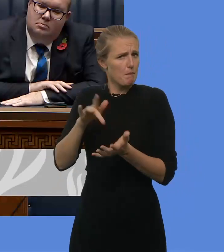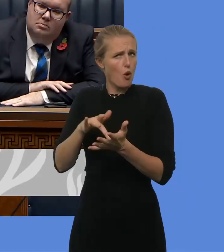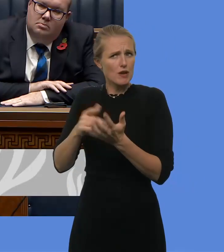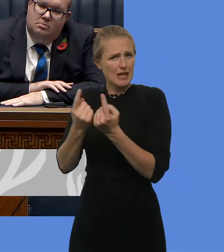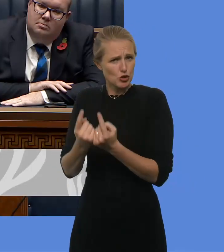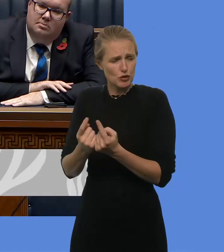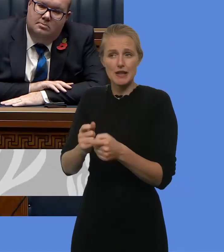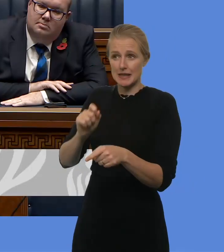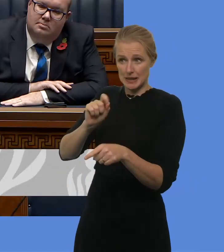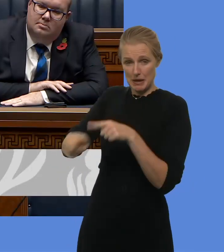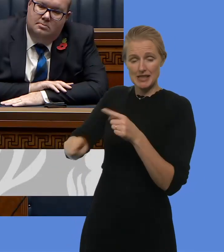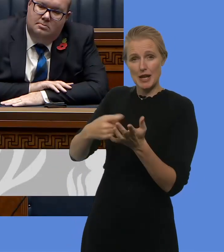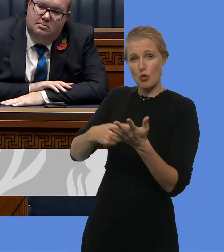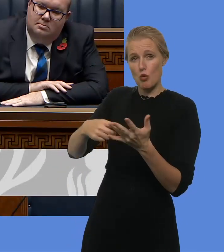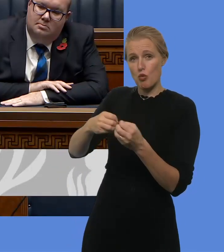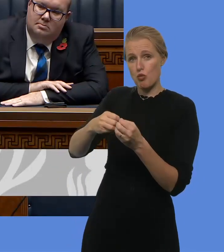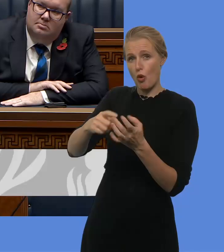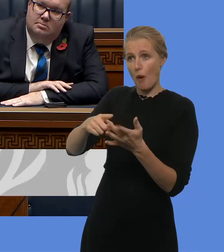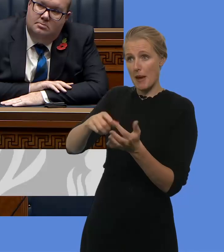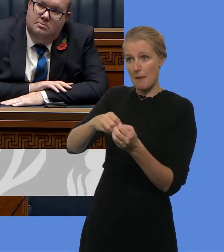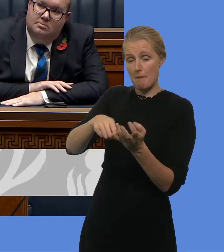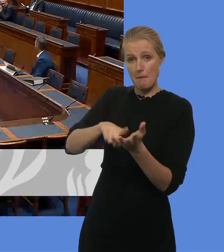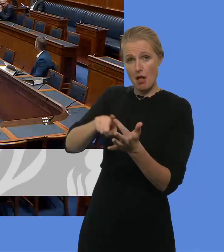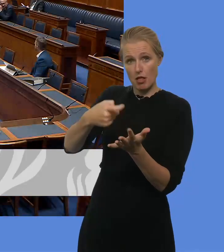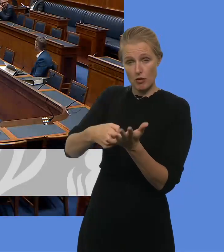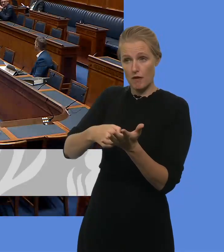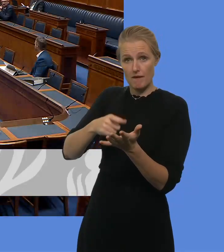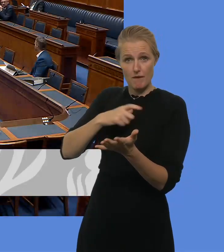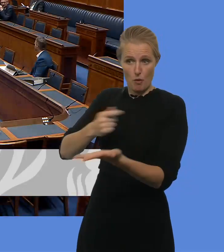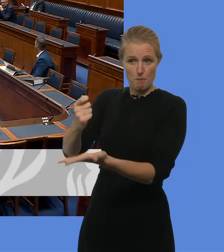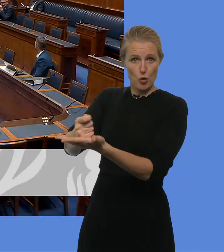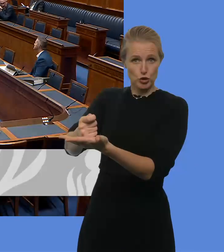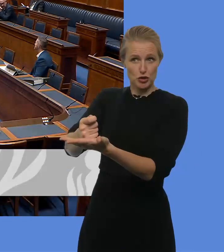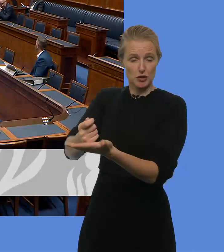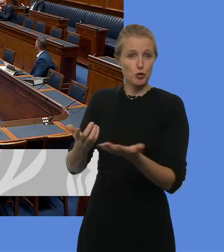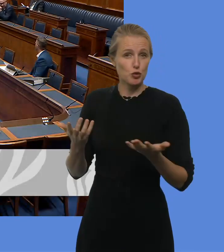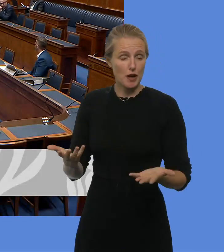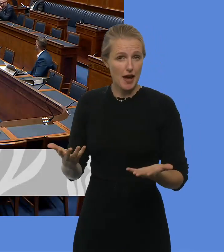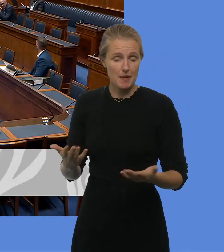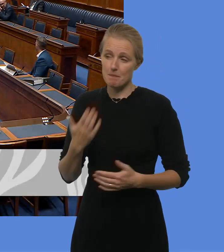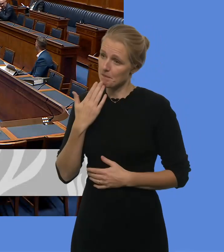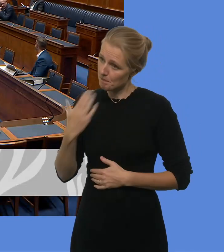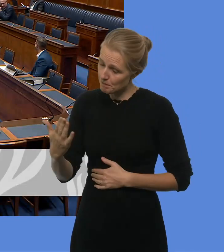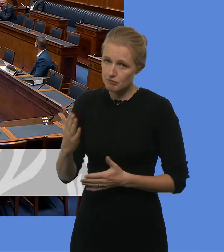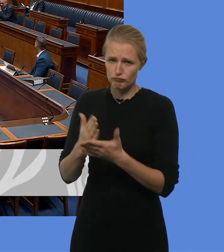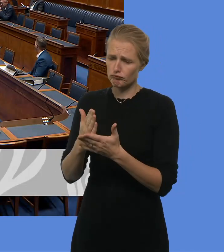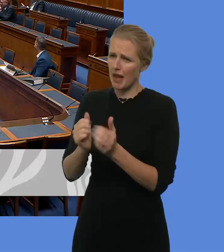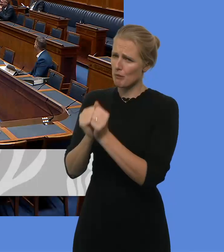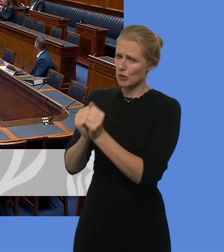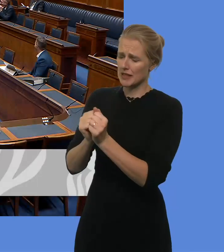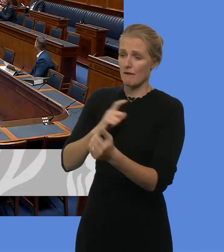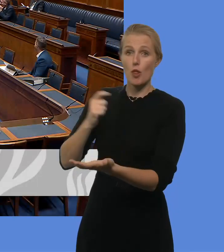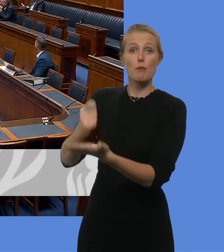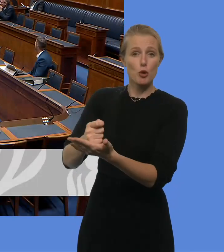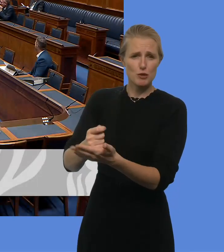to Mr Robbie Butler for bringing the motion forward today, and just give my appreciation not just for that but